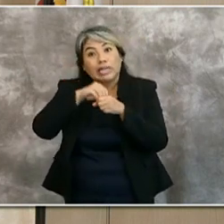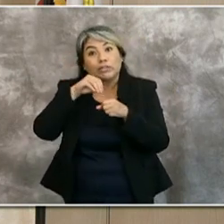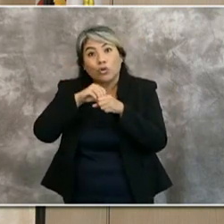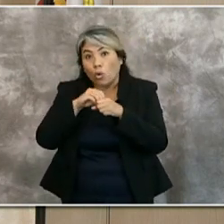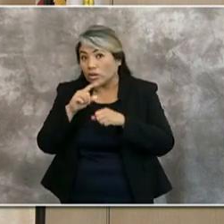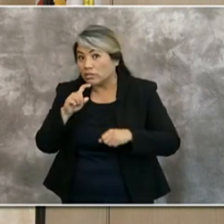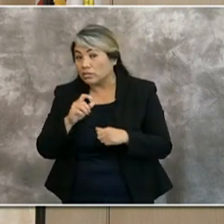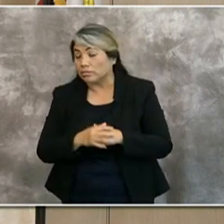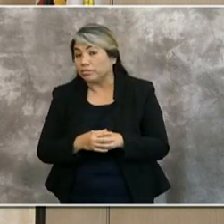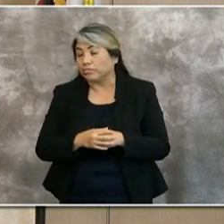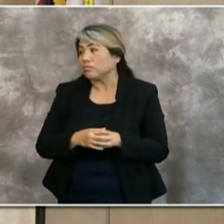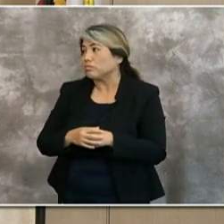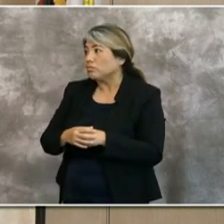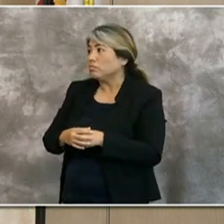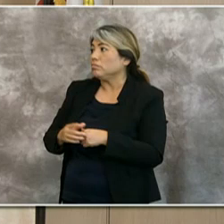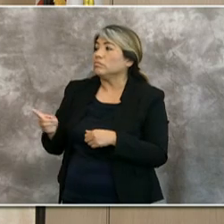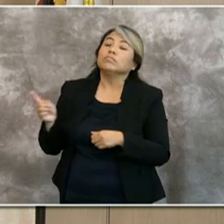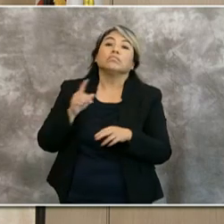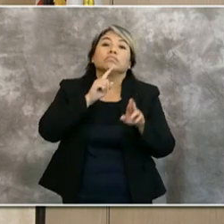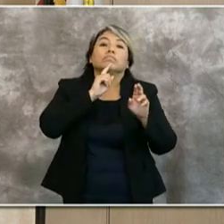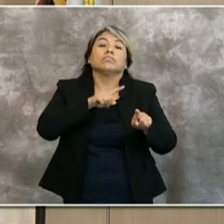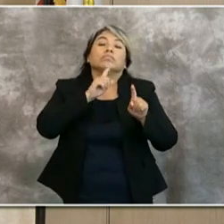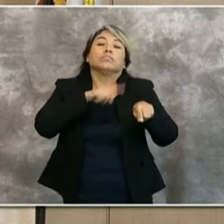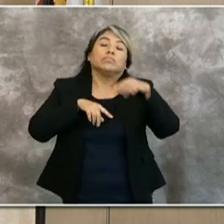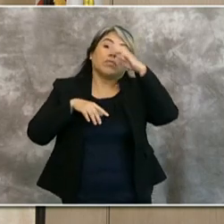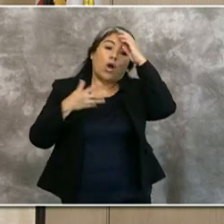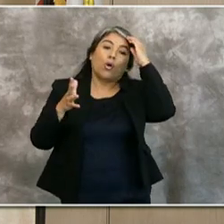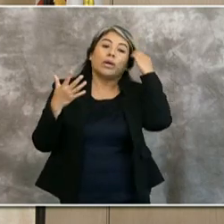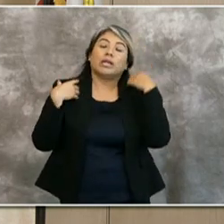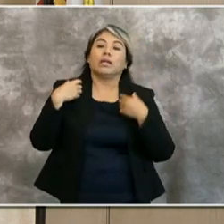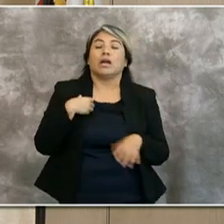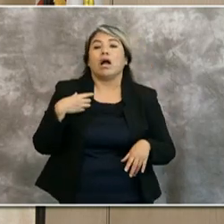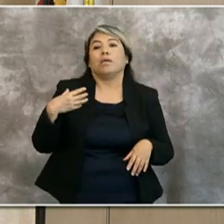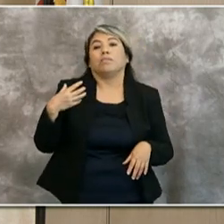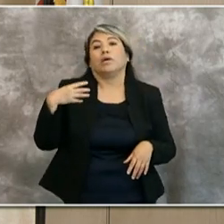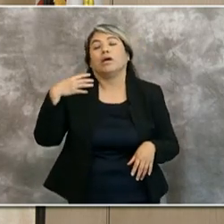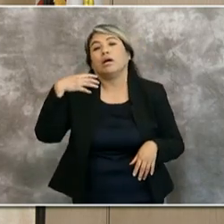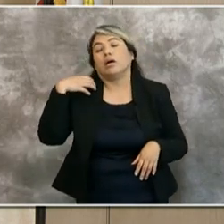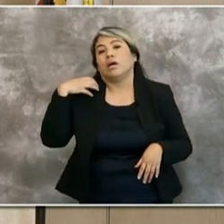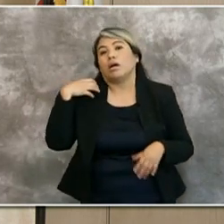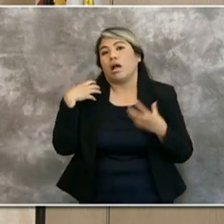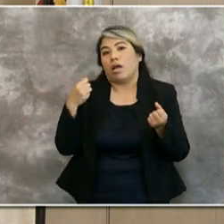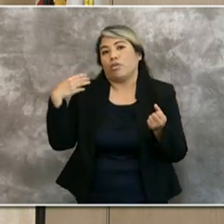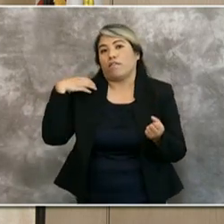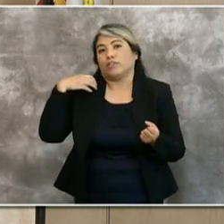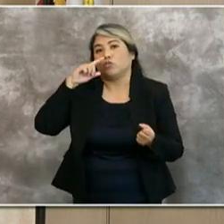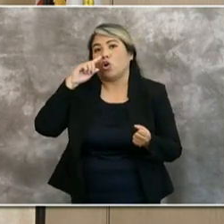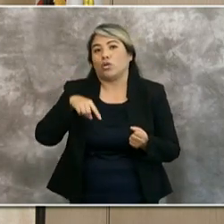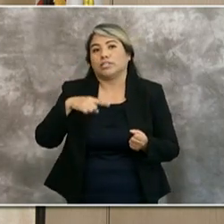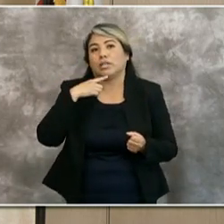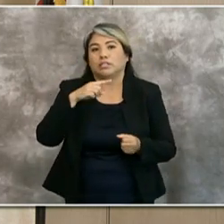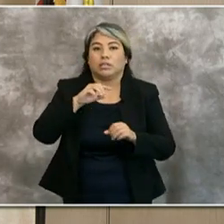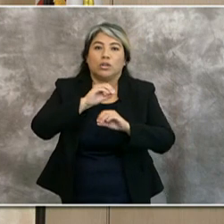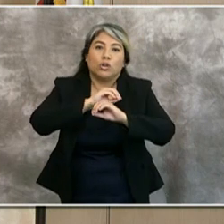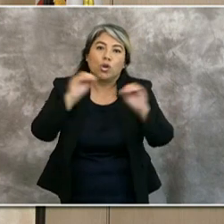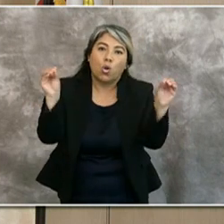settings? Well, there's already a health officer's order that says no